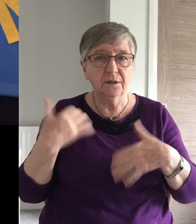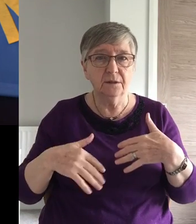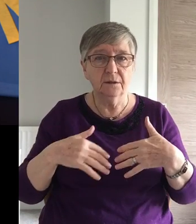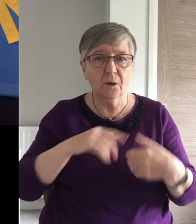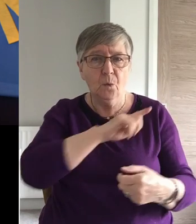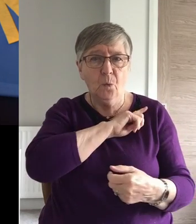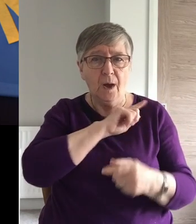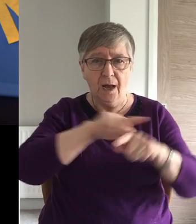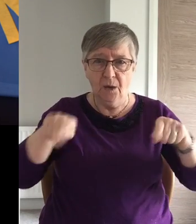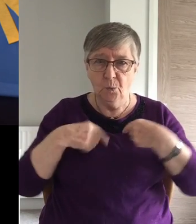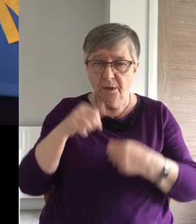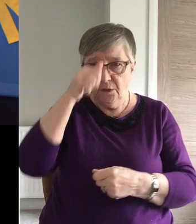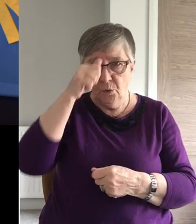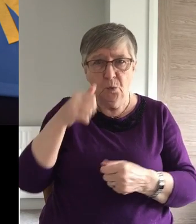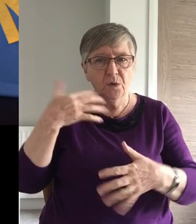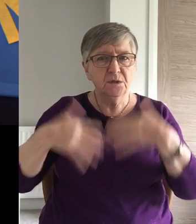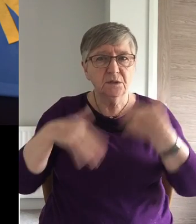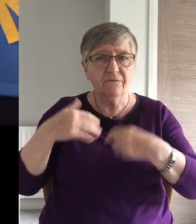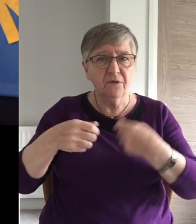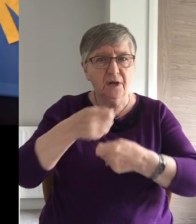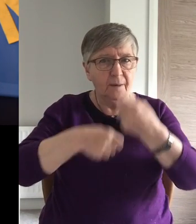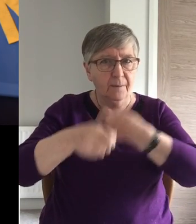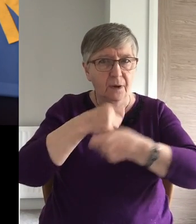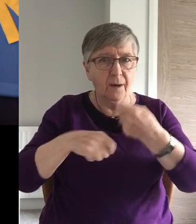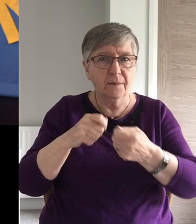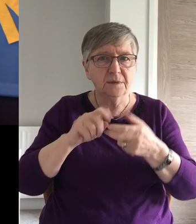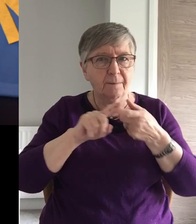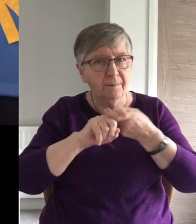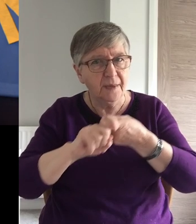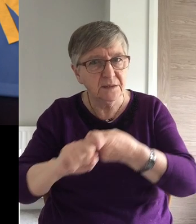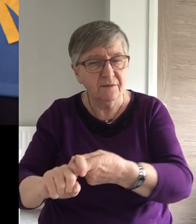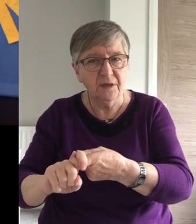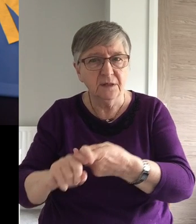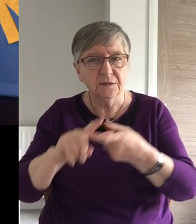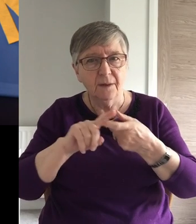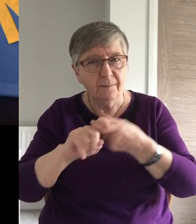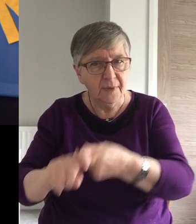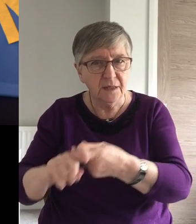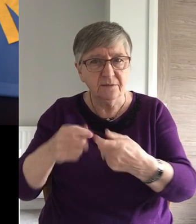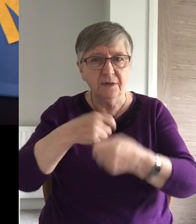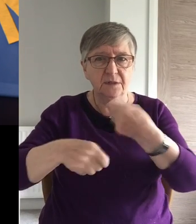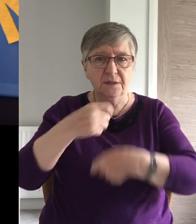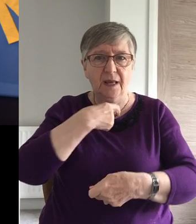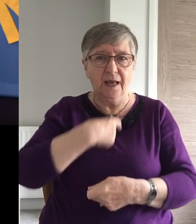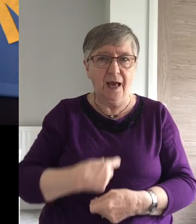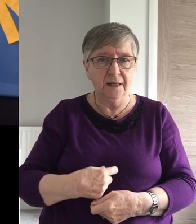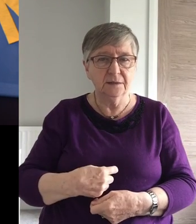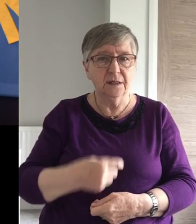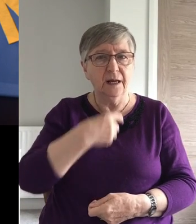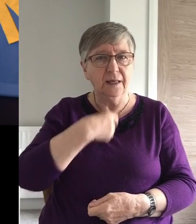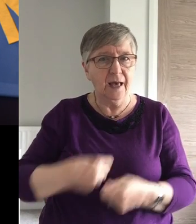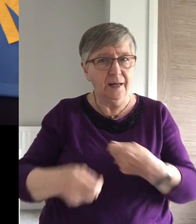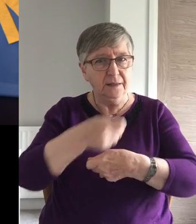because we know that suffering produces perseverance, perseverance, character, and character, hope.